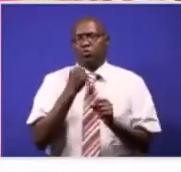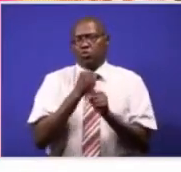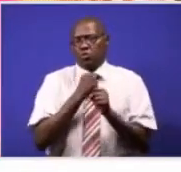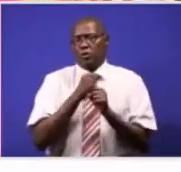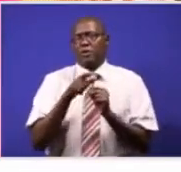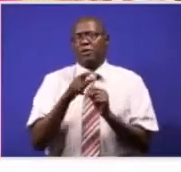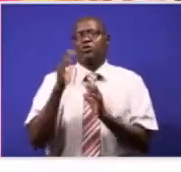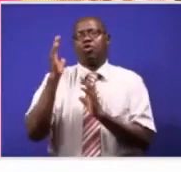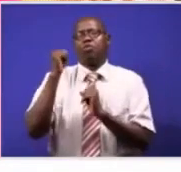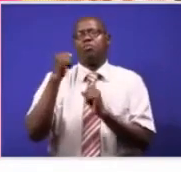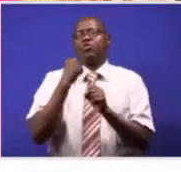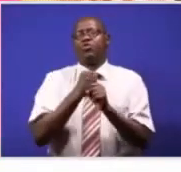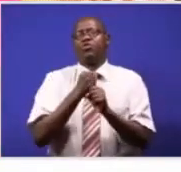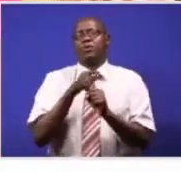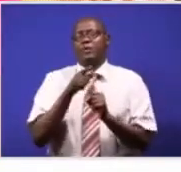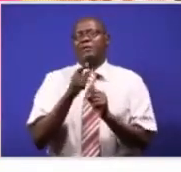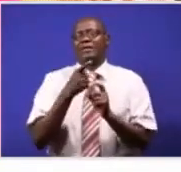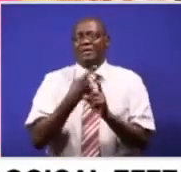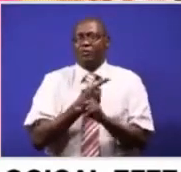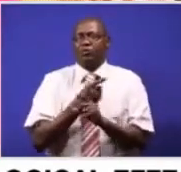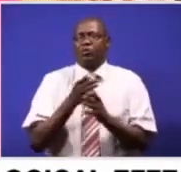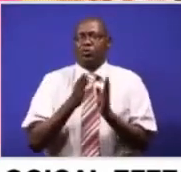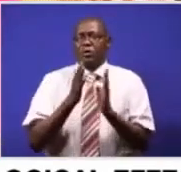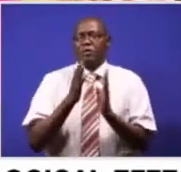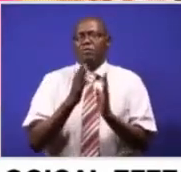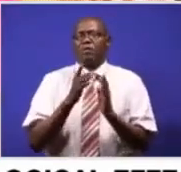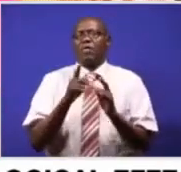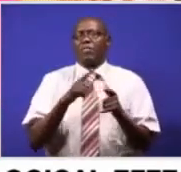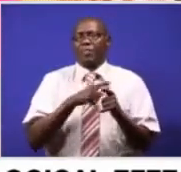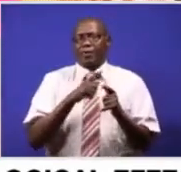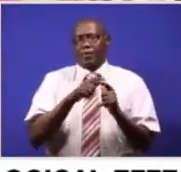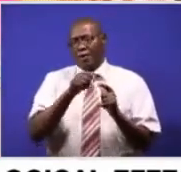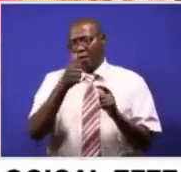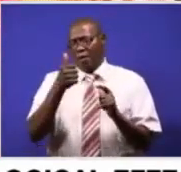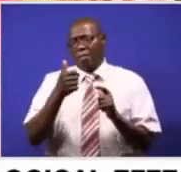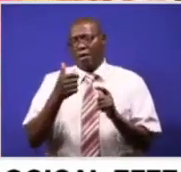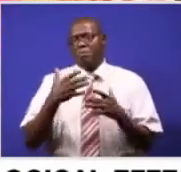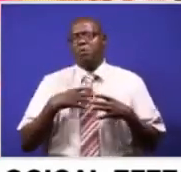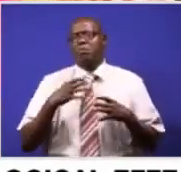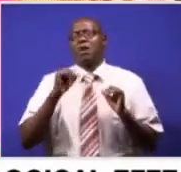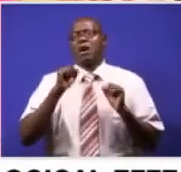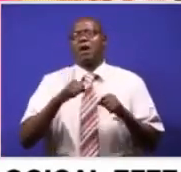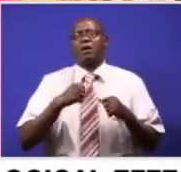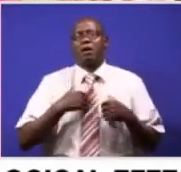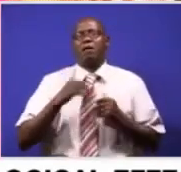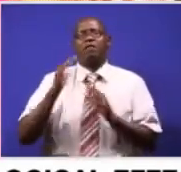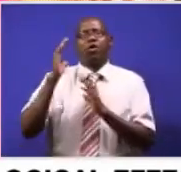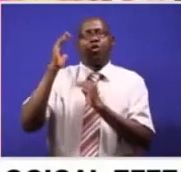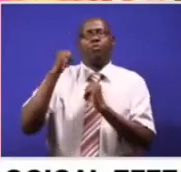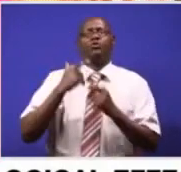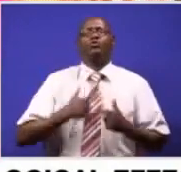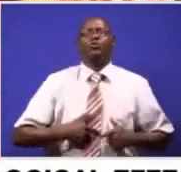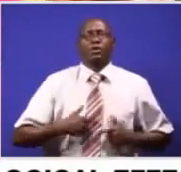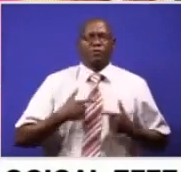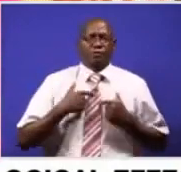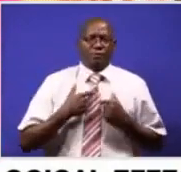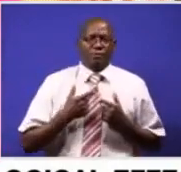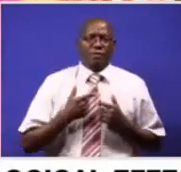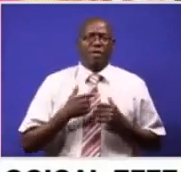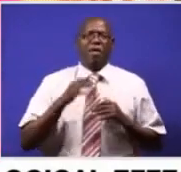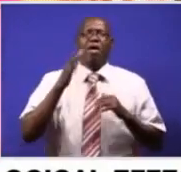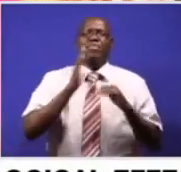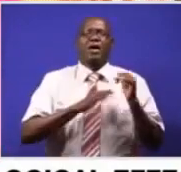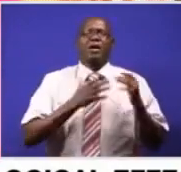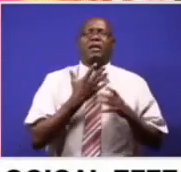doing it differently so that other people can have the hope to live as opposed to the,